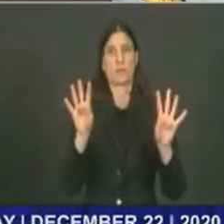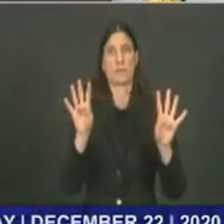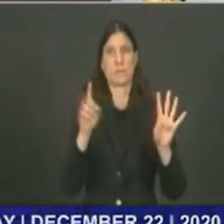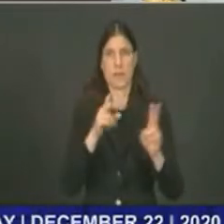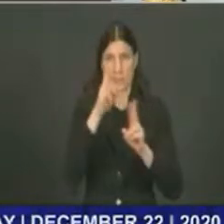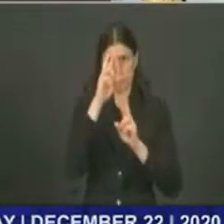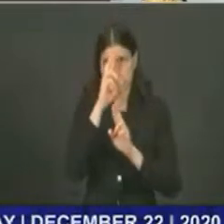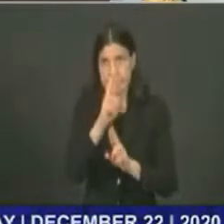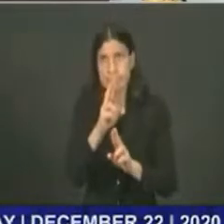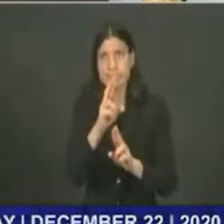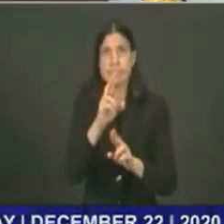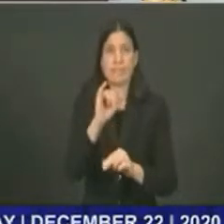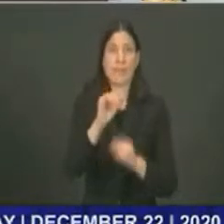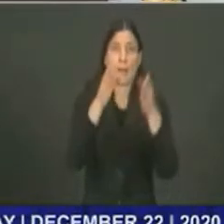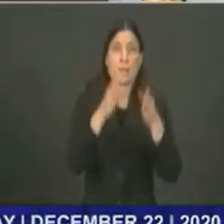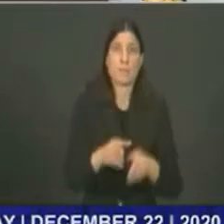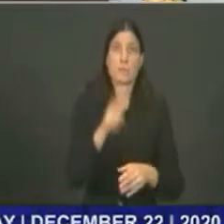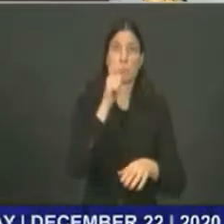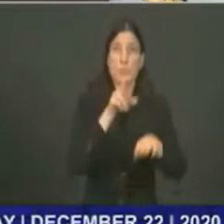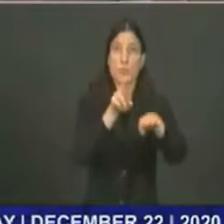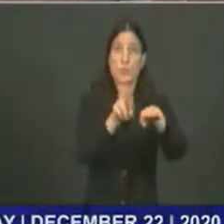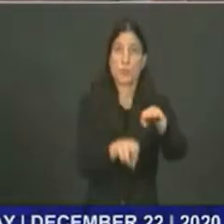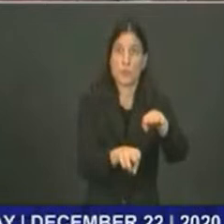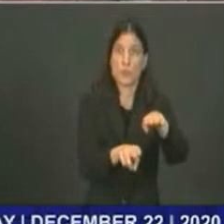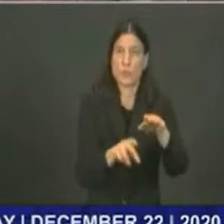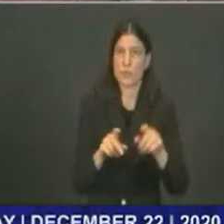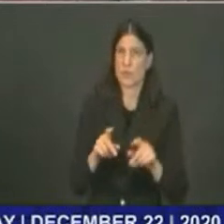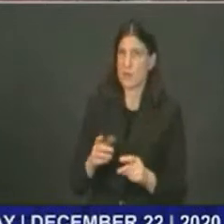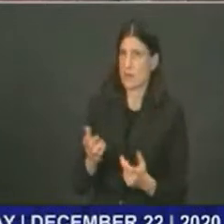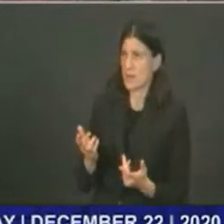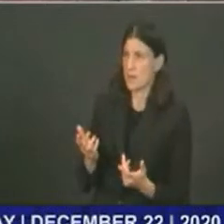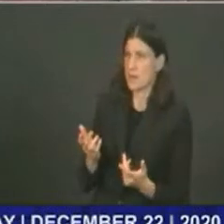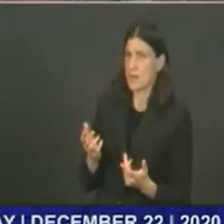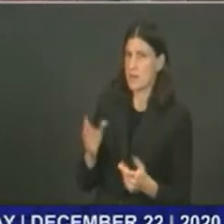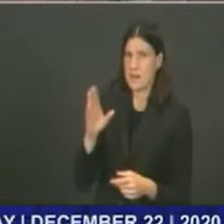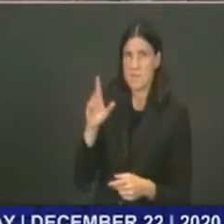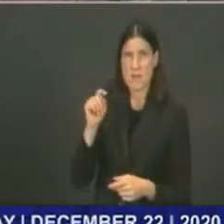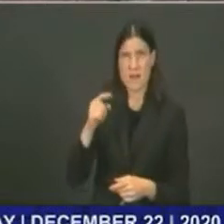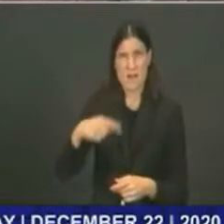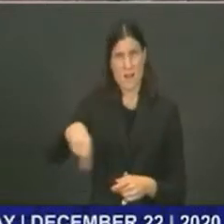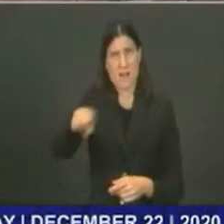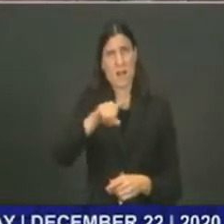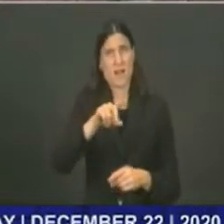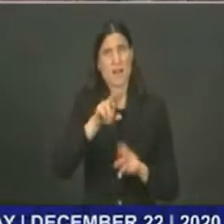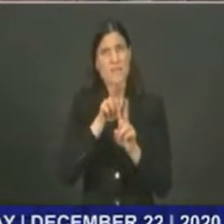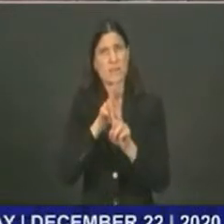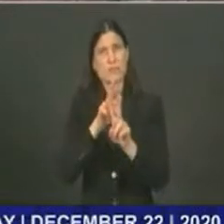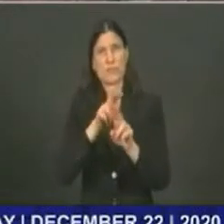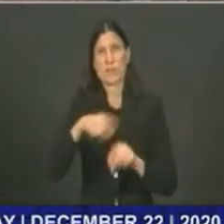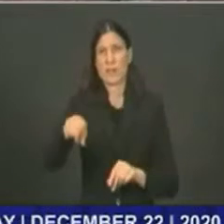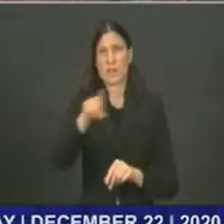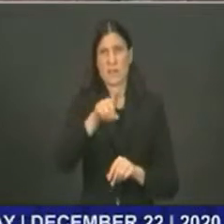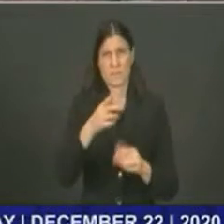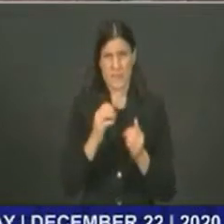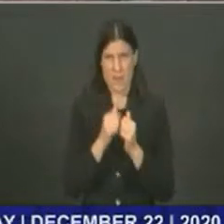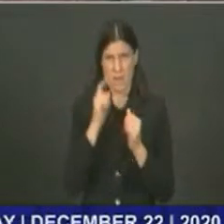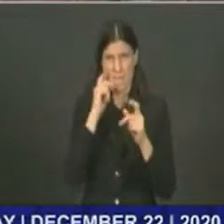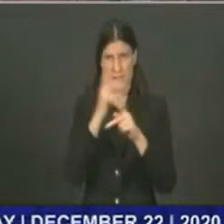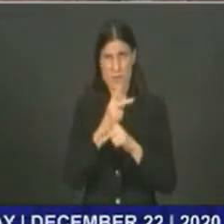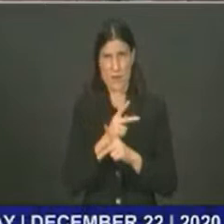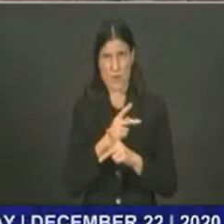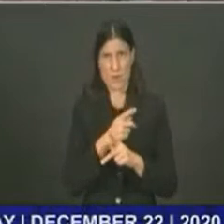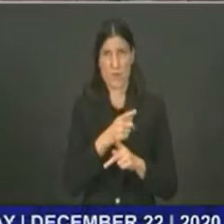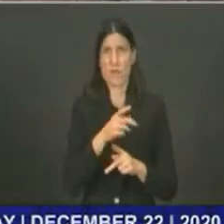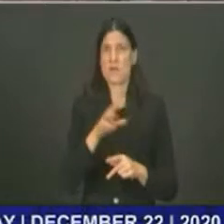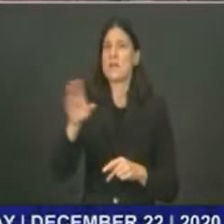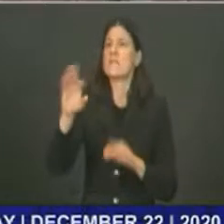directors. What is the message here? Because they are faced with telling families, we have